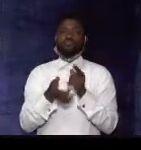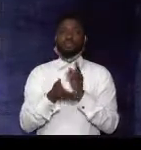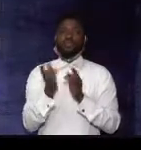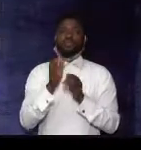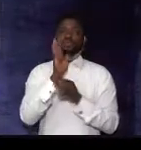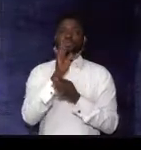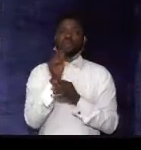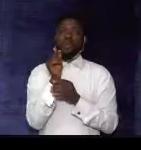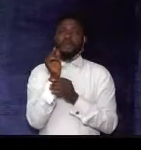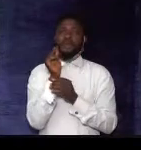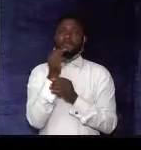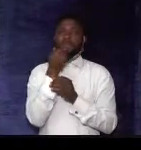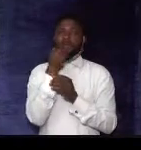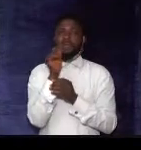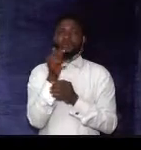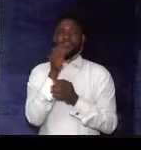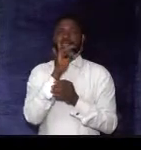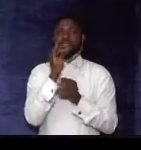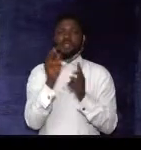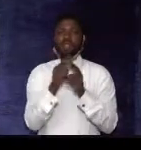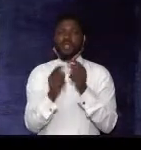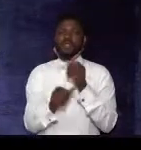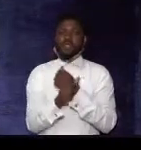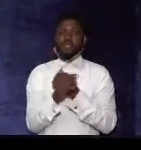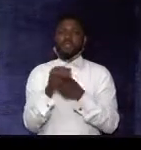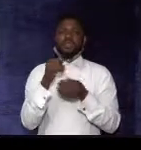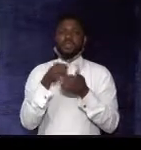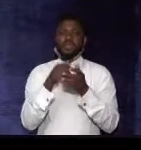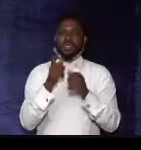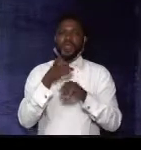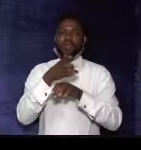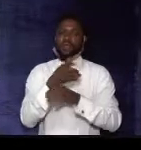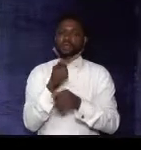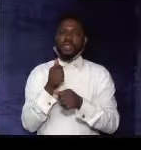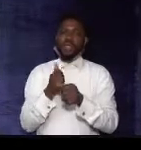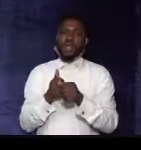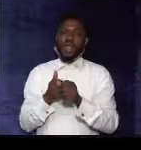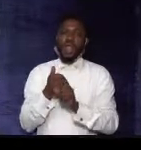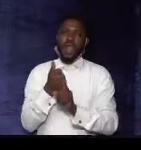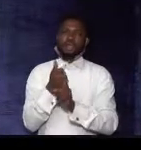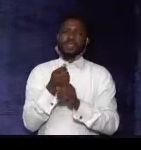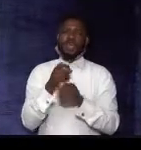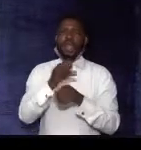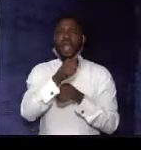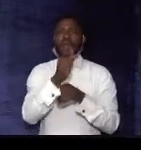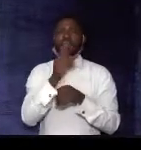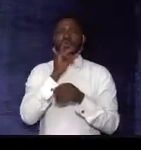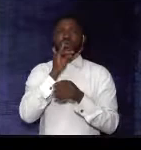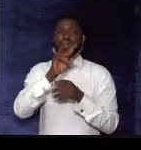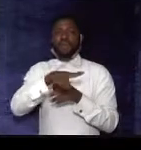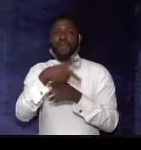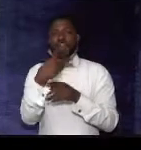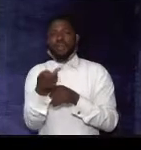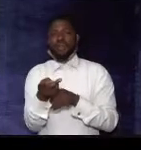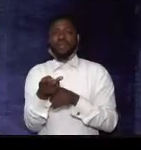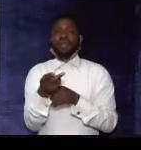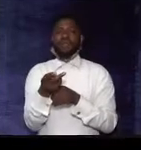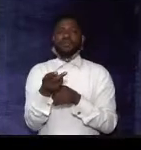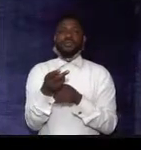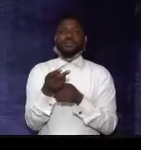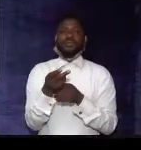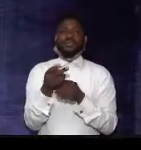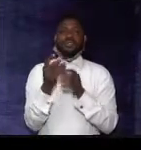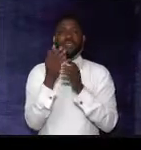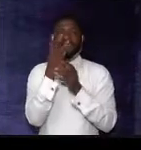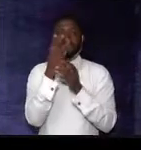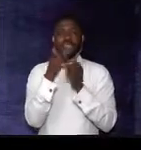sharpen your pencil because it's very dangerous. It's a way accident occur. Another one is falling down a staircase,